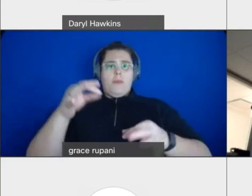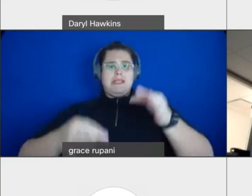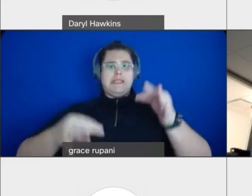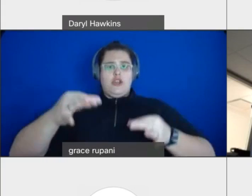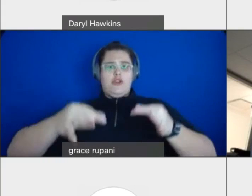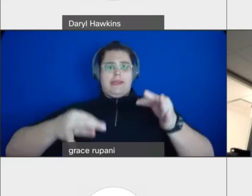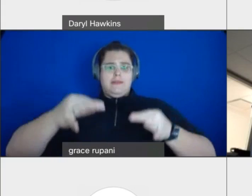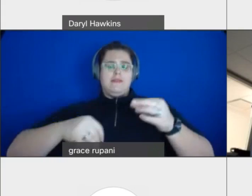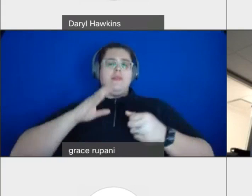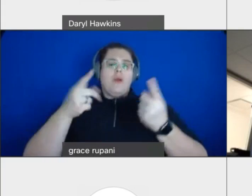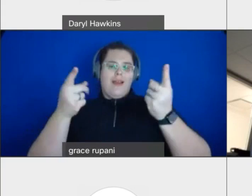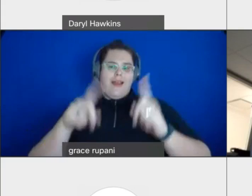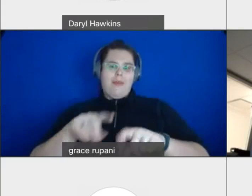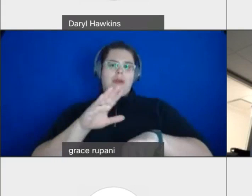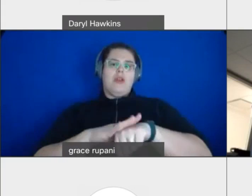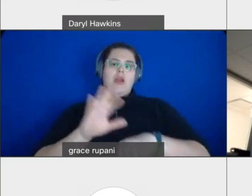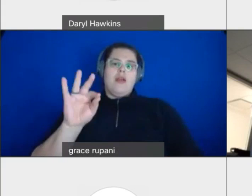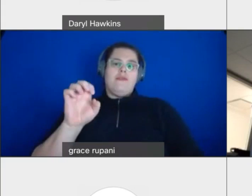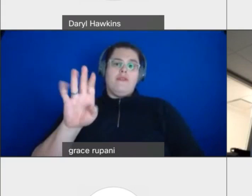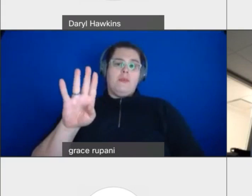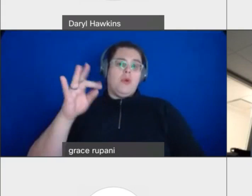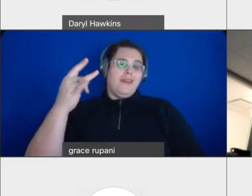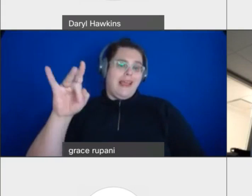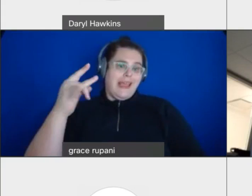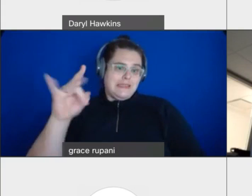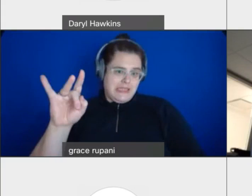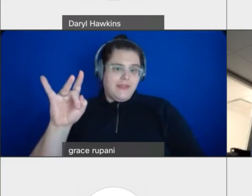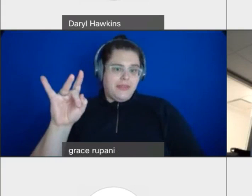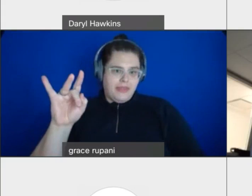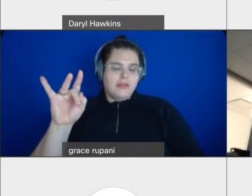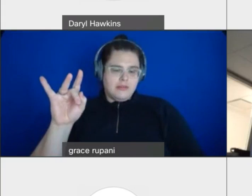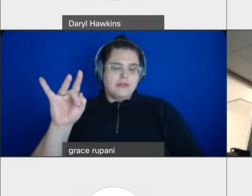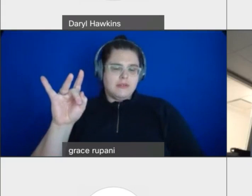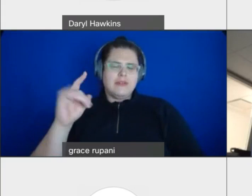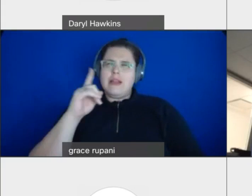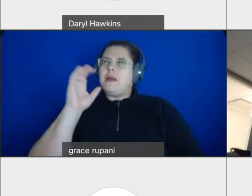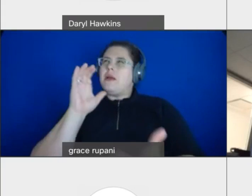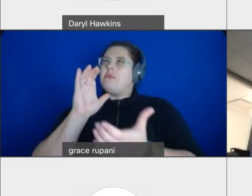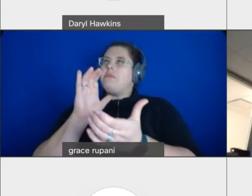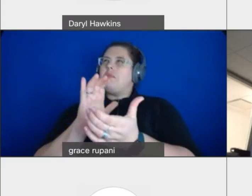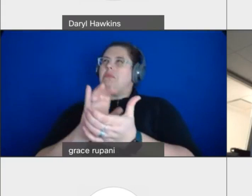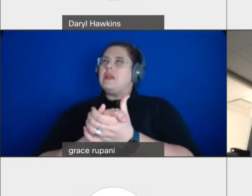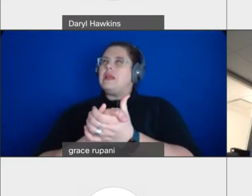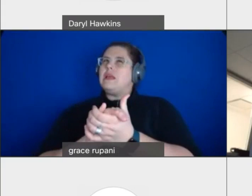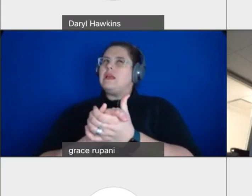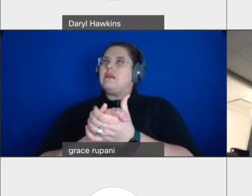on the 18th, which is next Thursday, and I believe it's in the morning at 9.